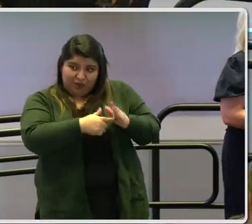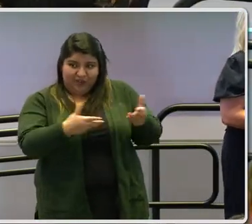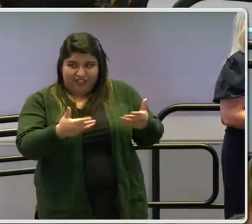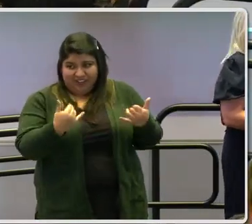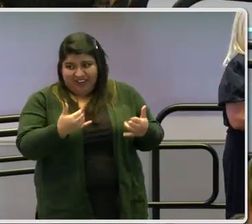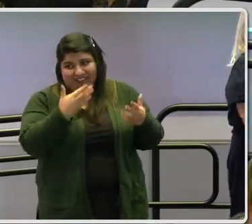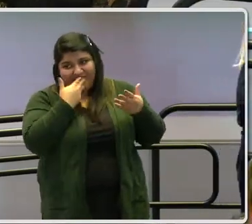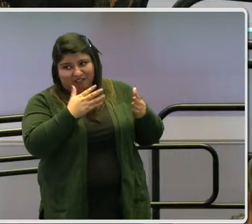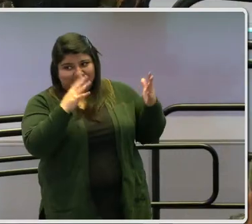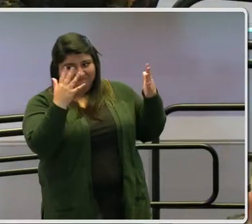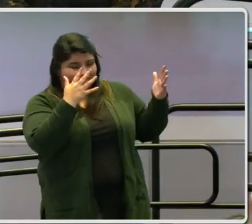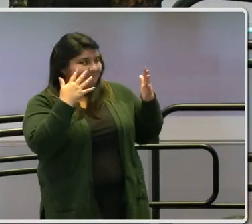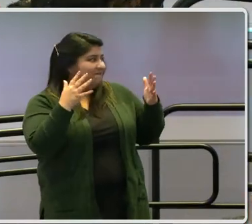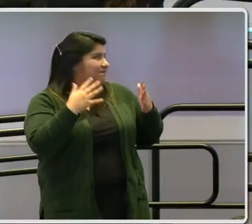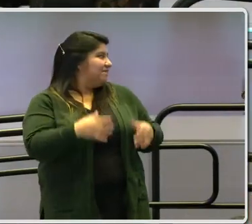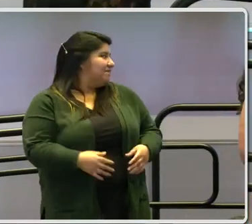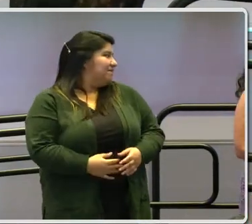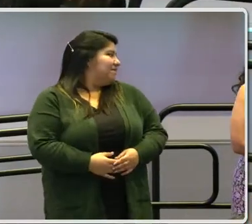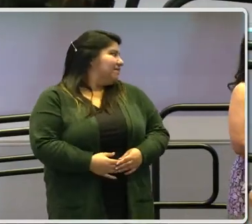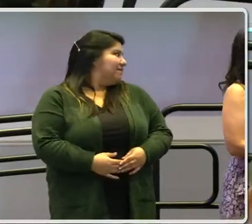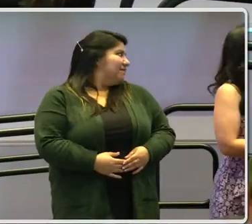today.